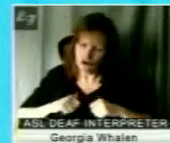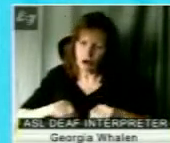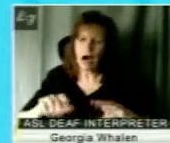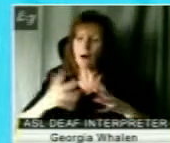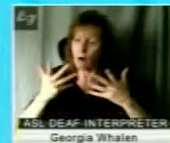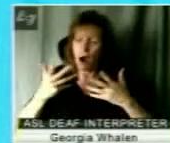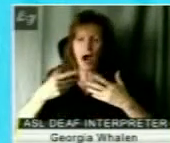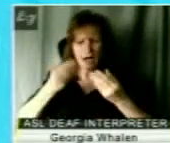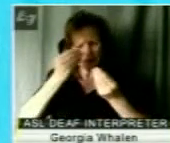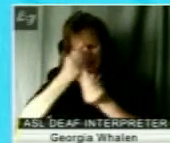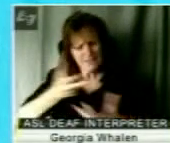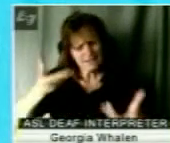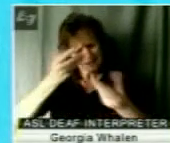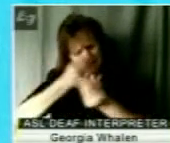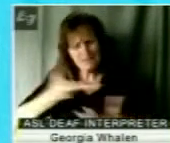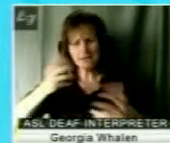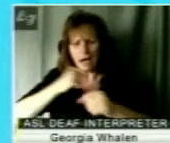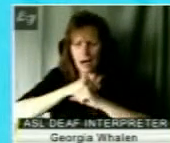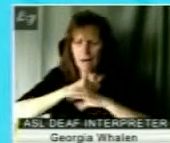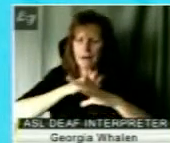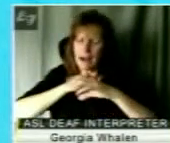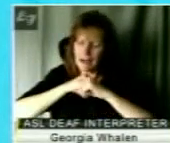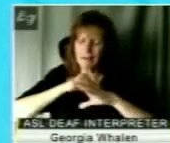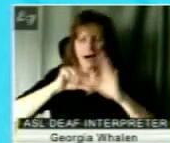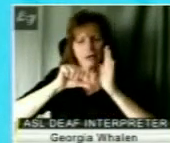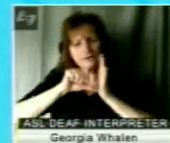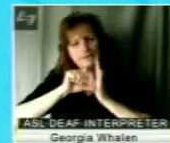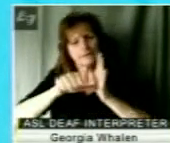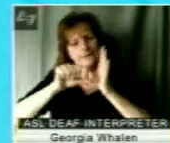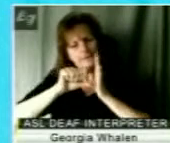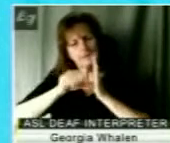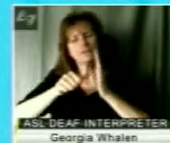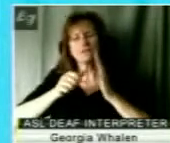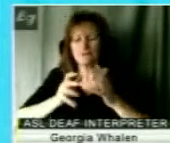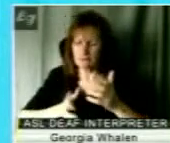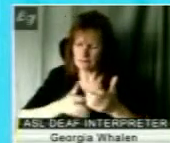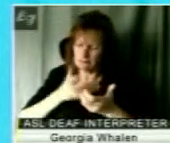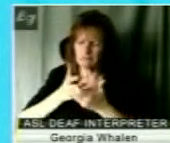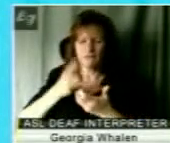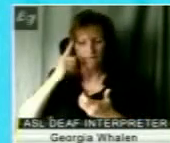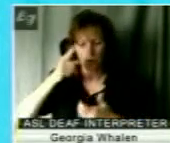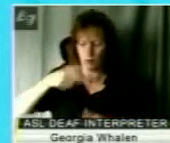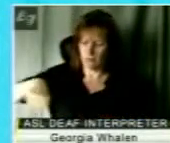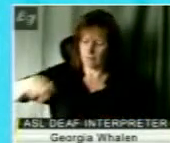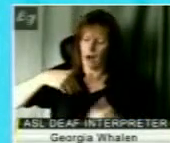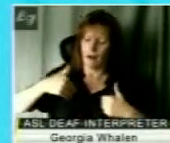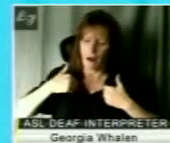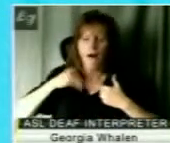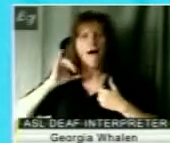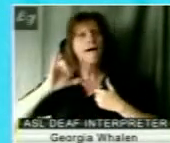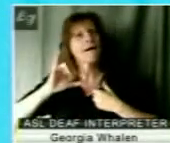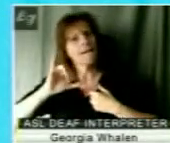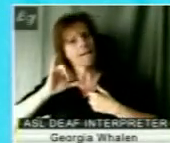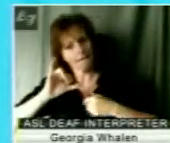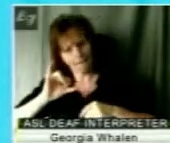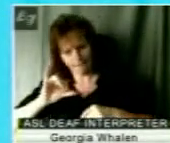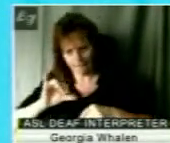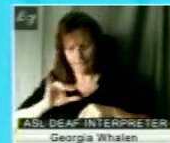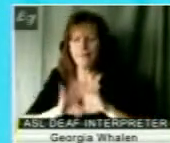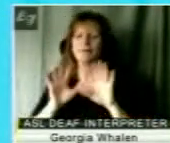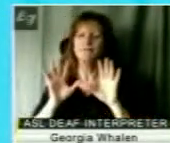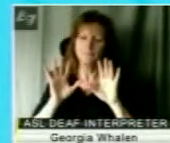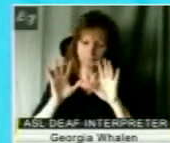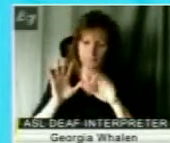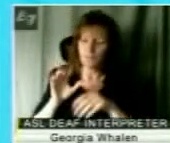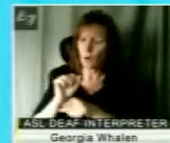next week that's looking at messages that are relevant to this group to try and get that message out. There's not a single workplace. There's